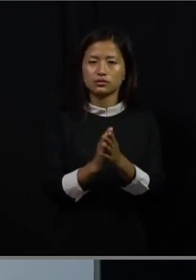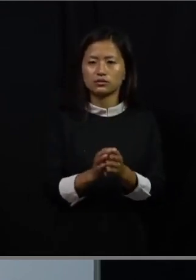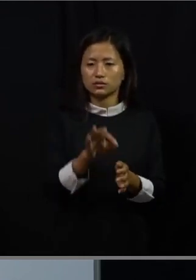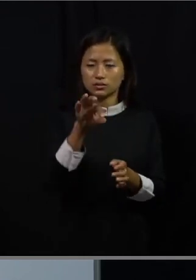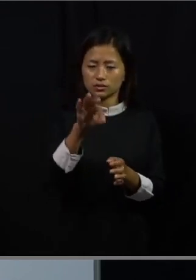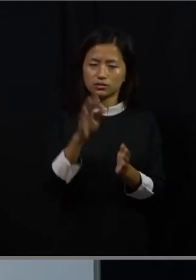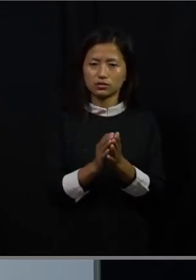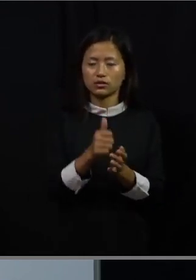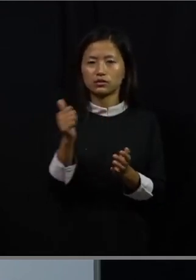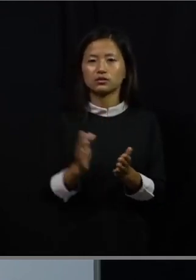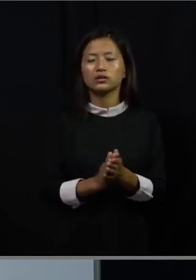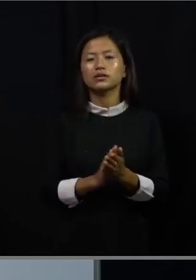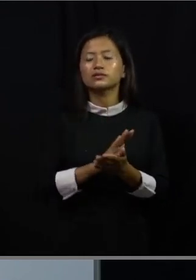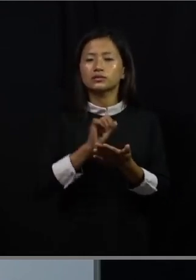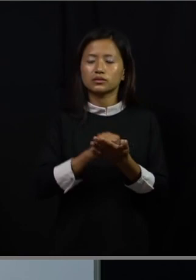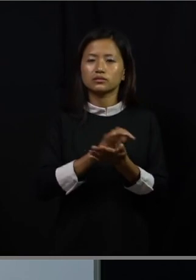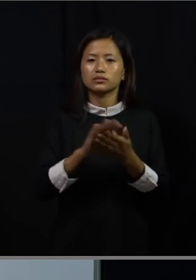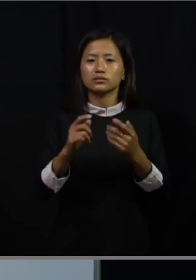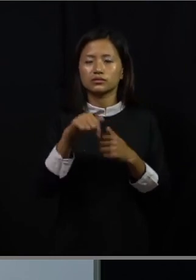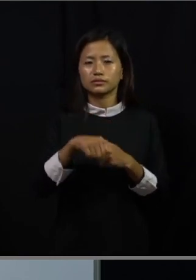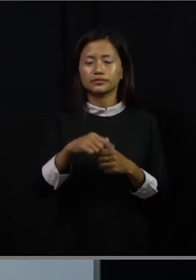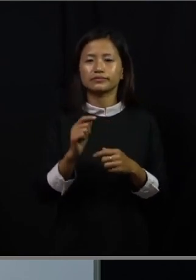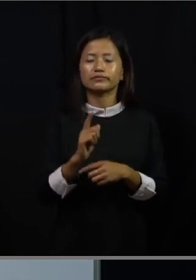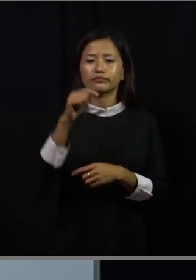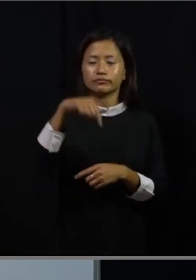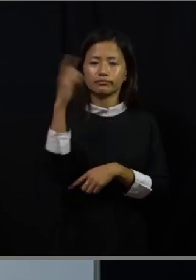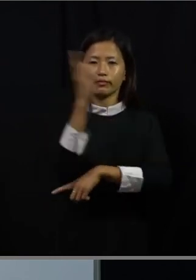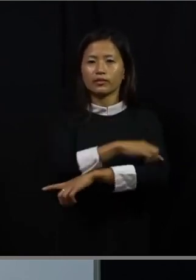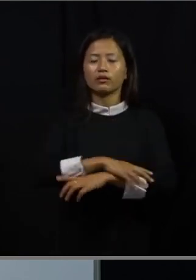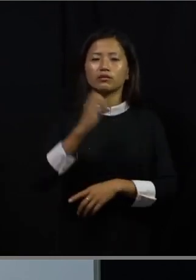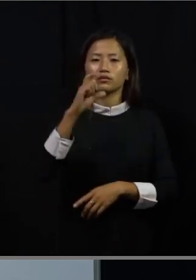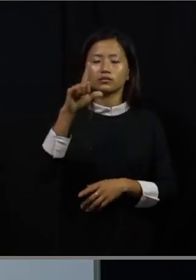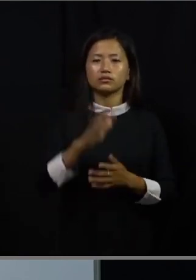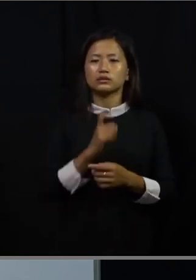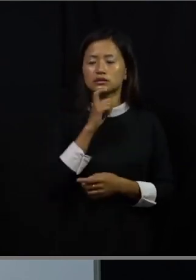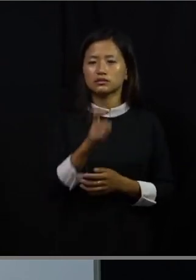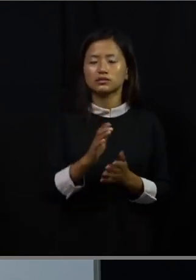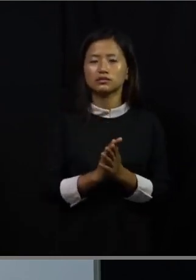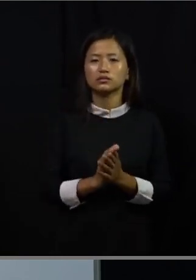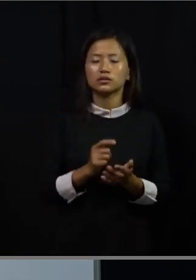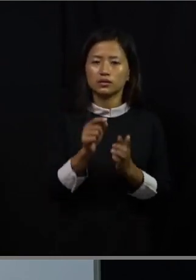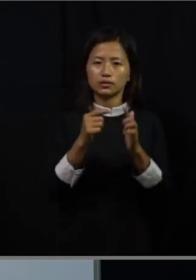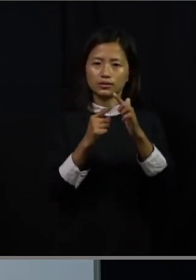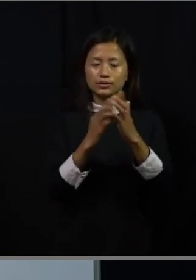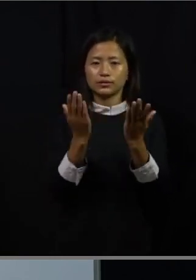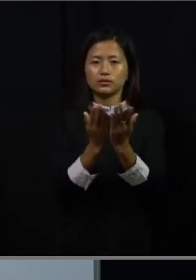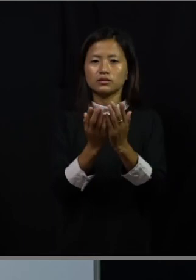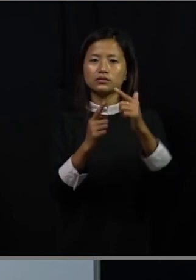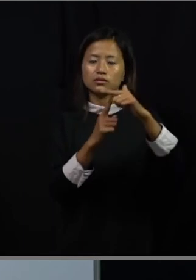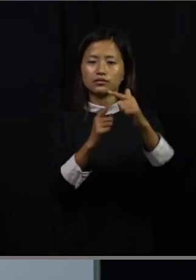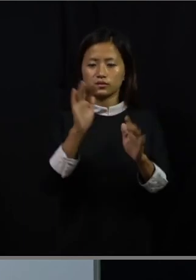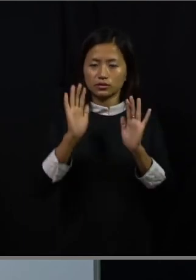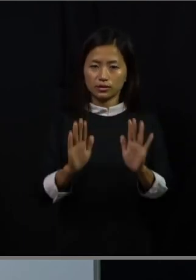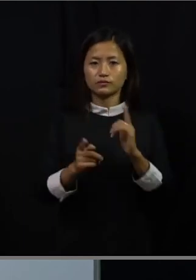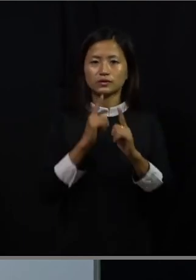other, okay. So with that, I would like to conclude our classes for today, okay, and I would request you to go through your textbooks, the